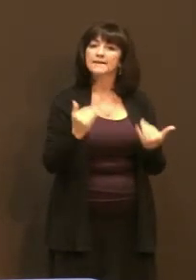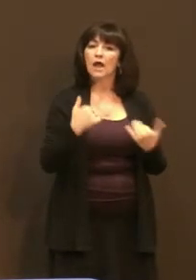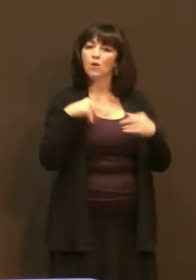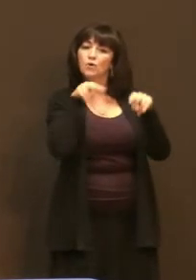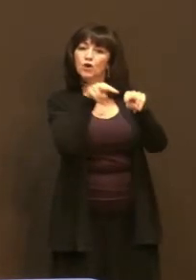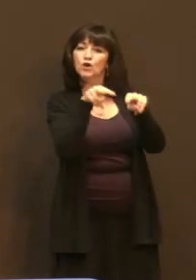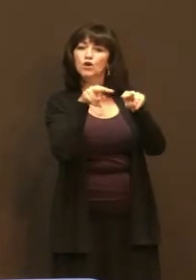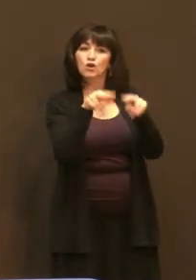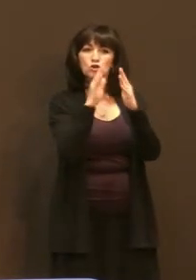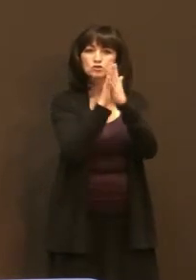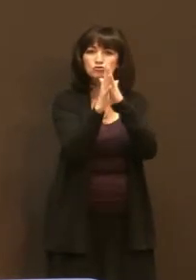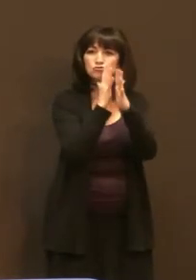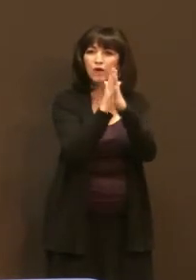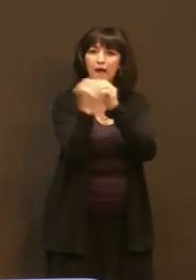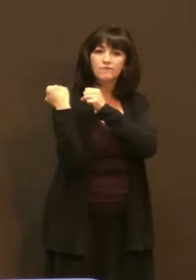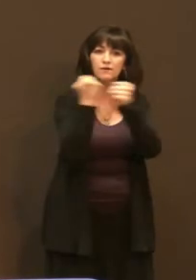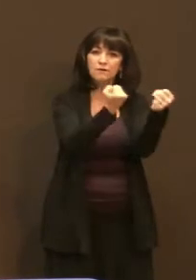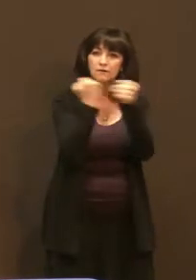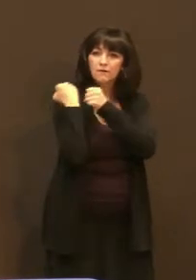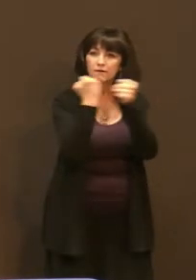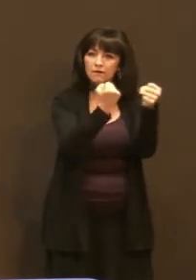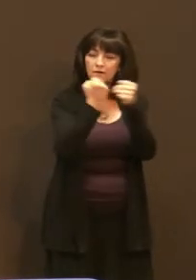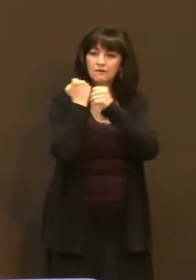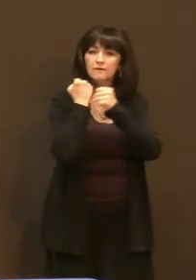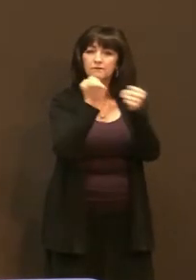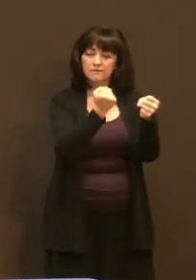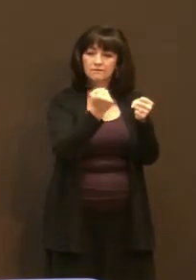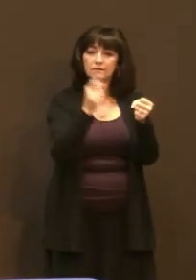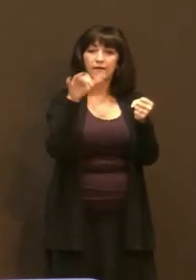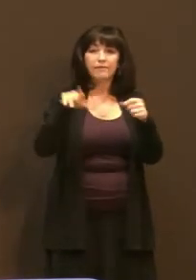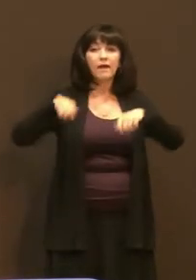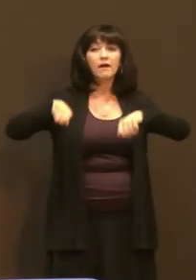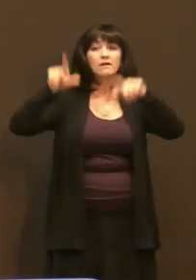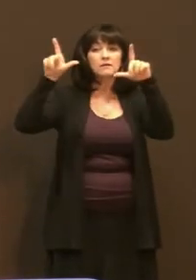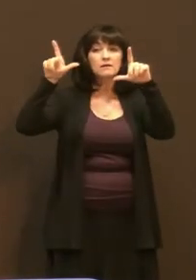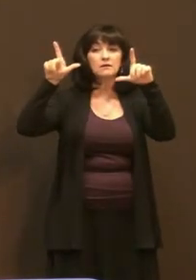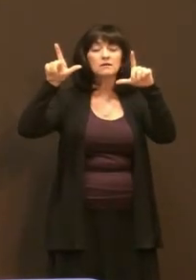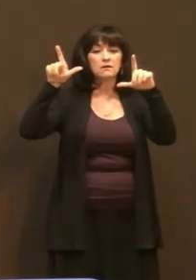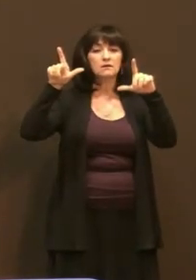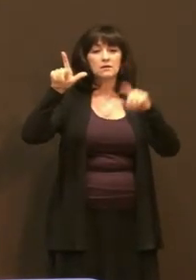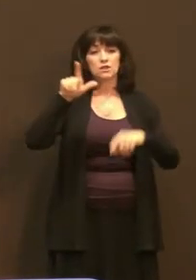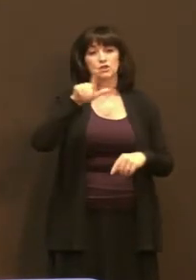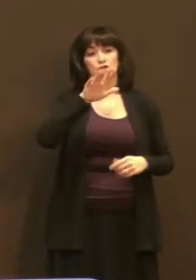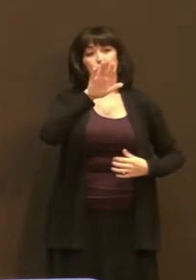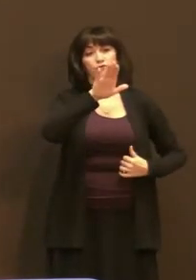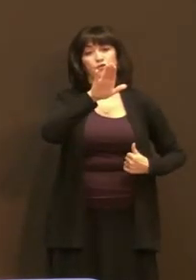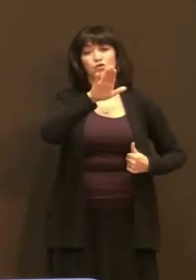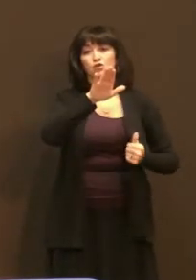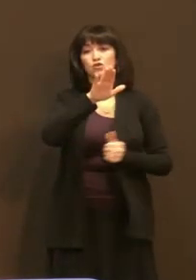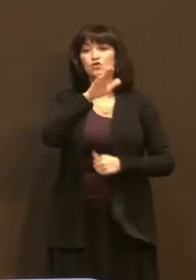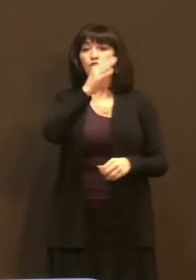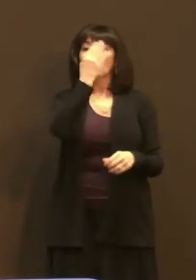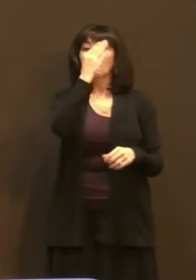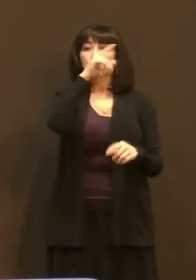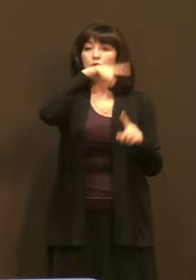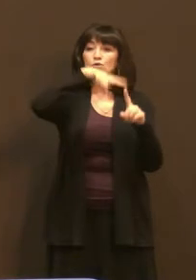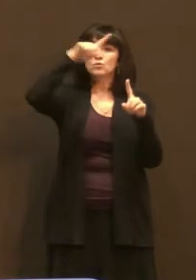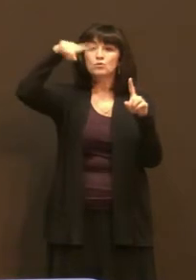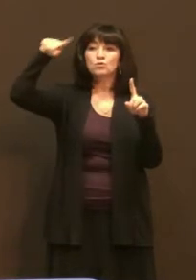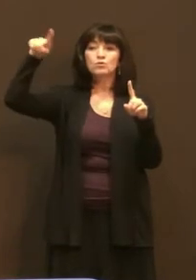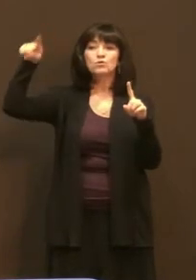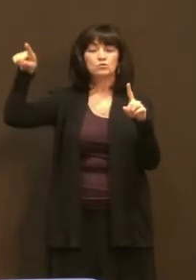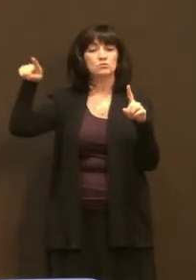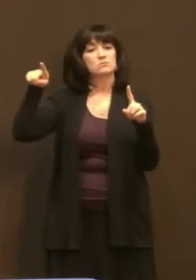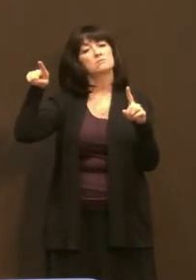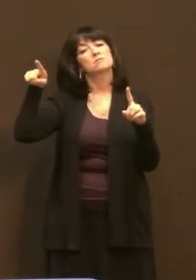give you an idea of that. The top blue line, if it's blue on your chart, is the